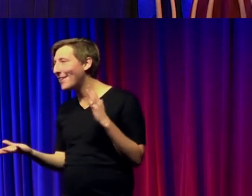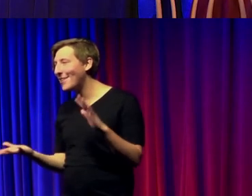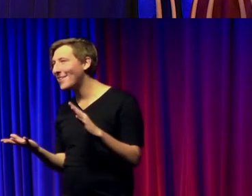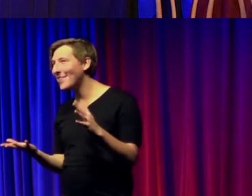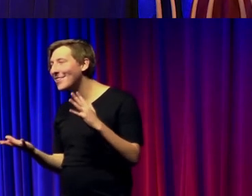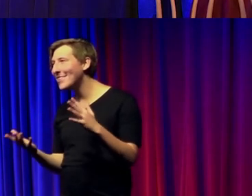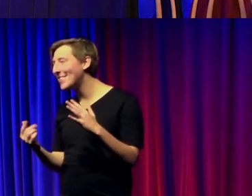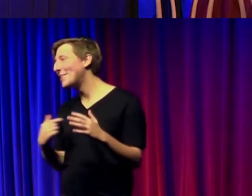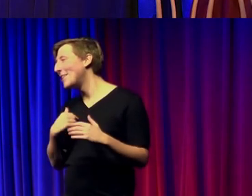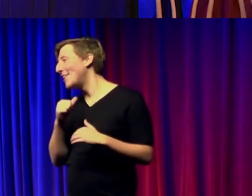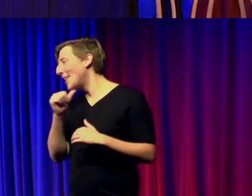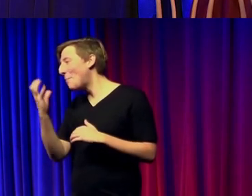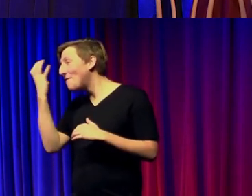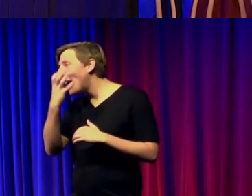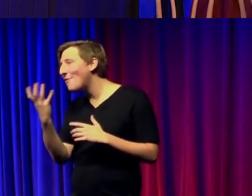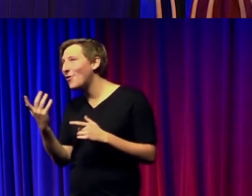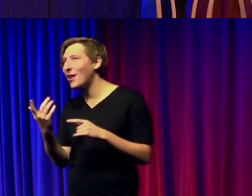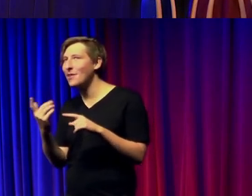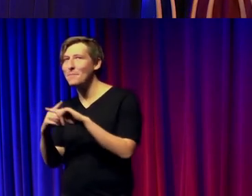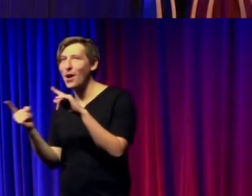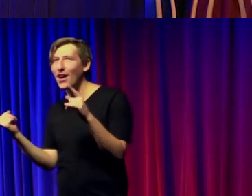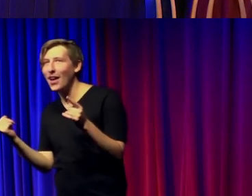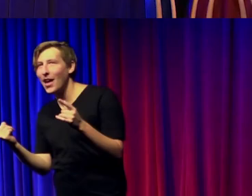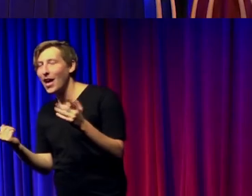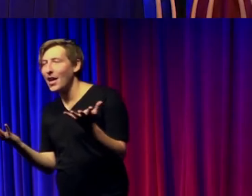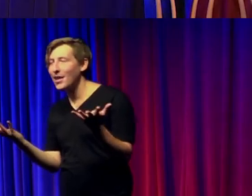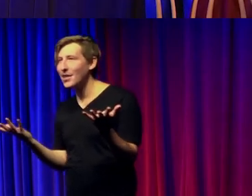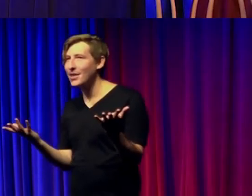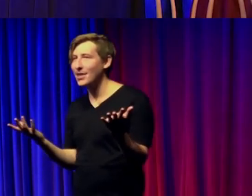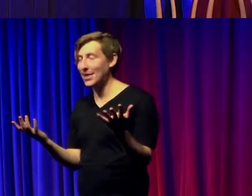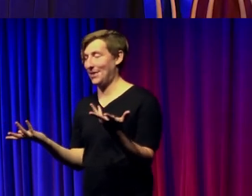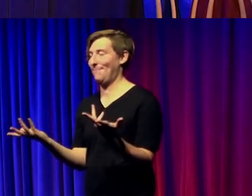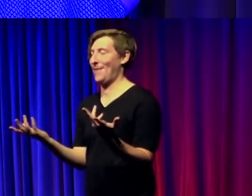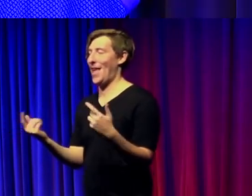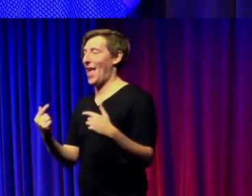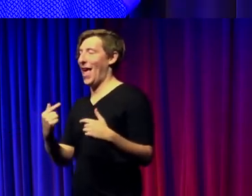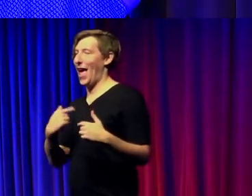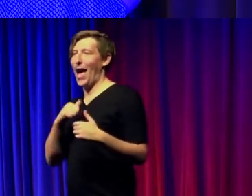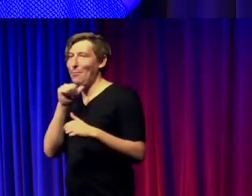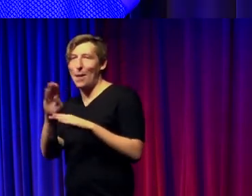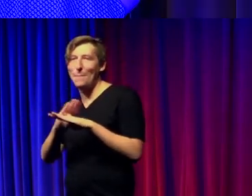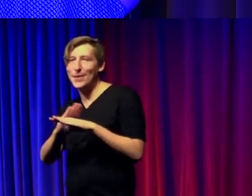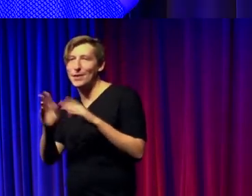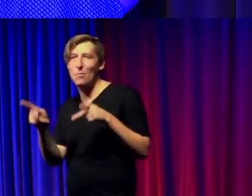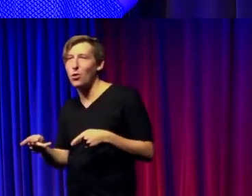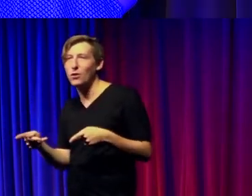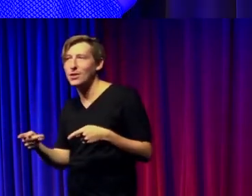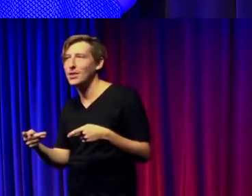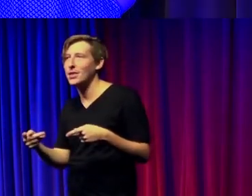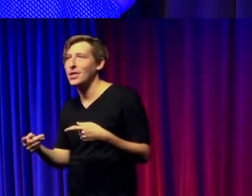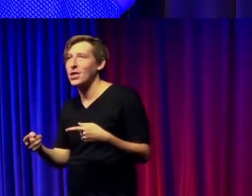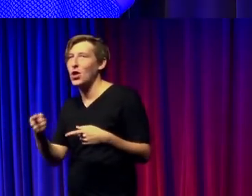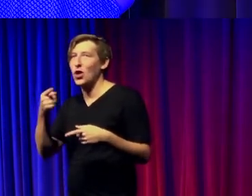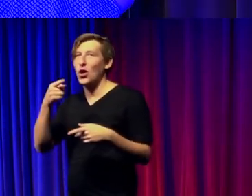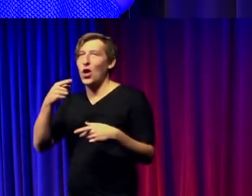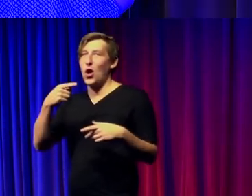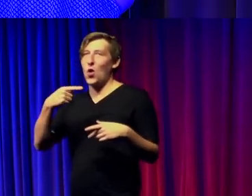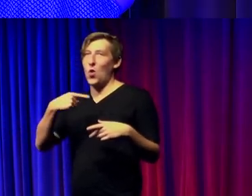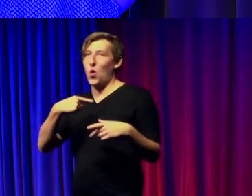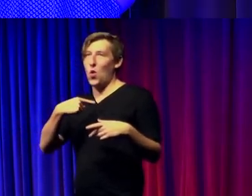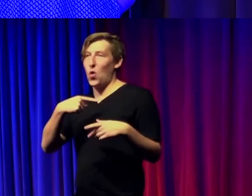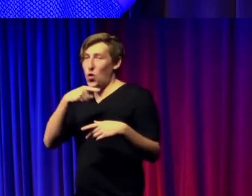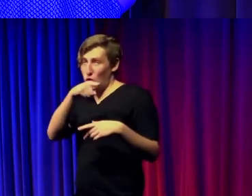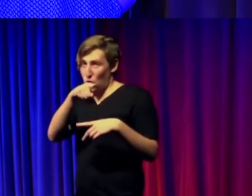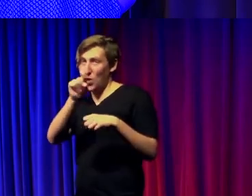at it. But they were like, I am freelance, and at that time didn't have a lot going on, and they were like, you need a job, we need a babysitter, can